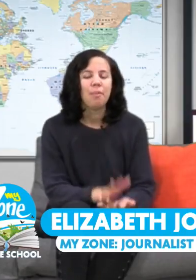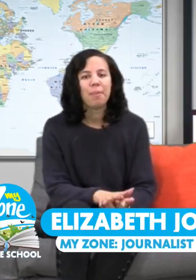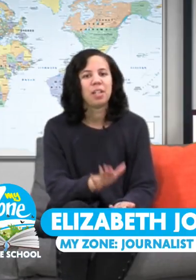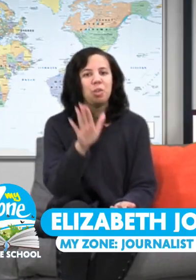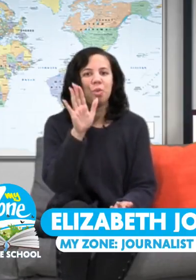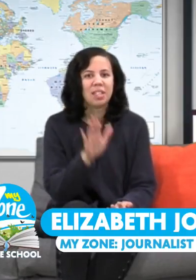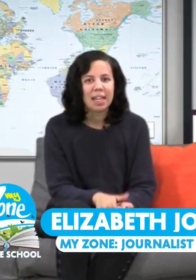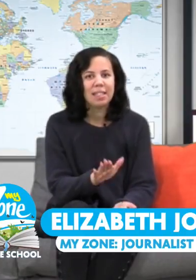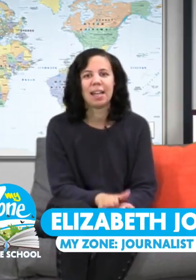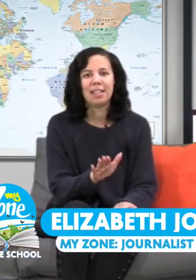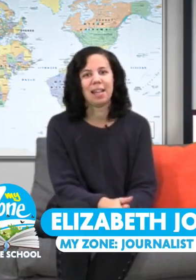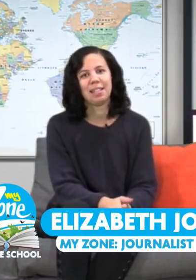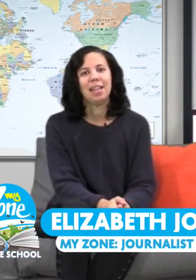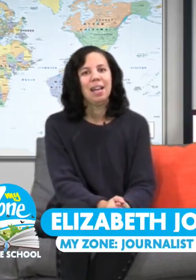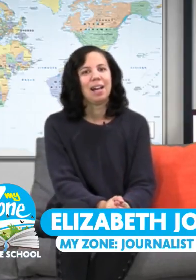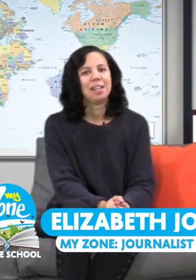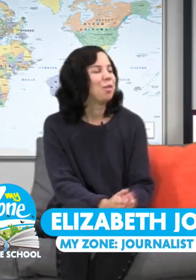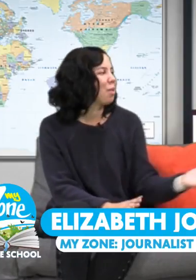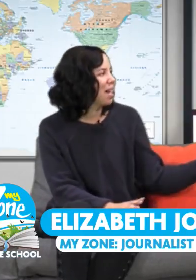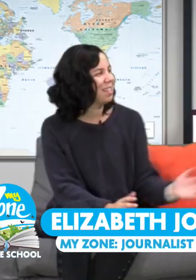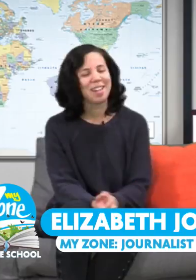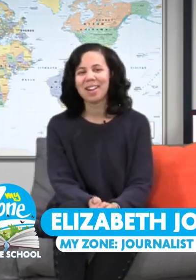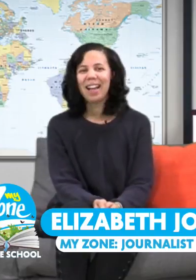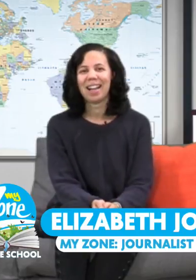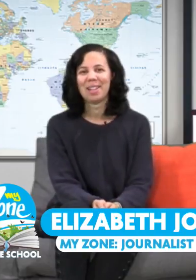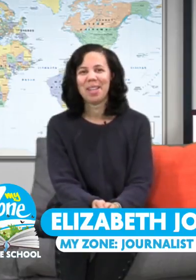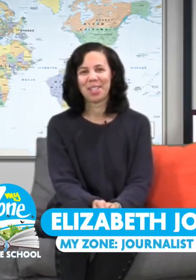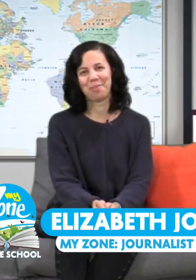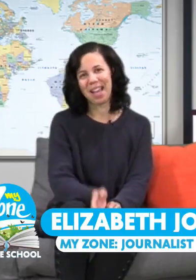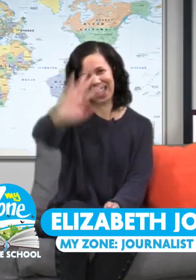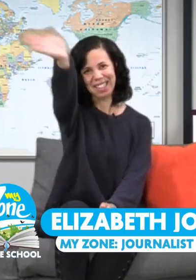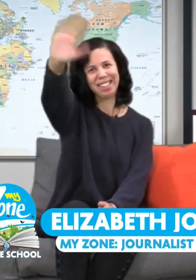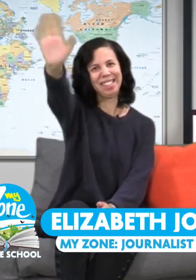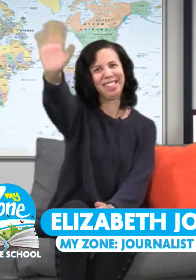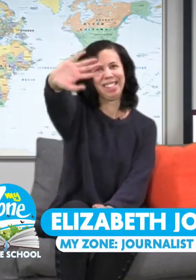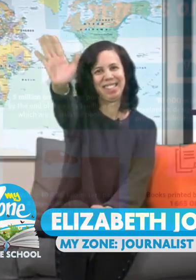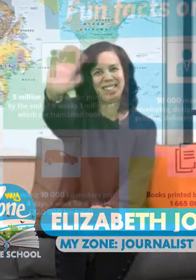and remember to study study study so from us here it's goodbye